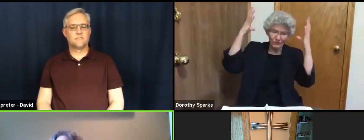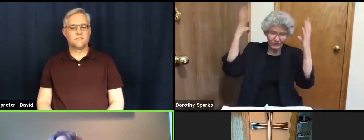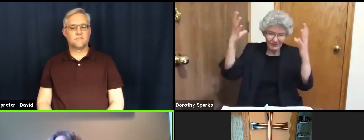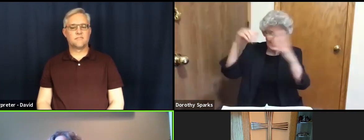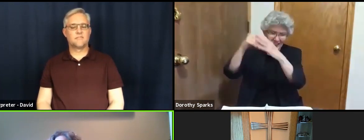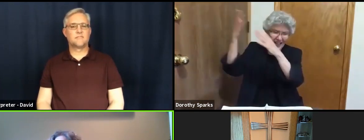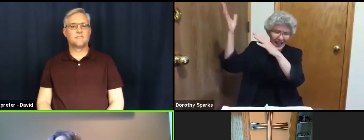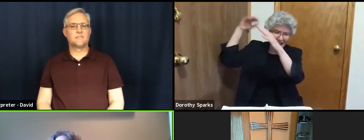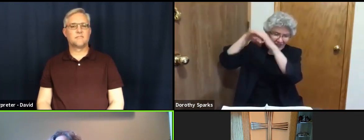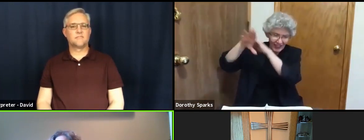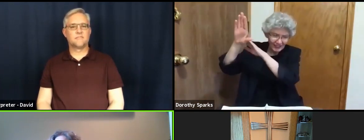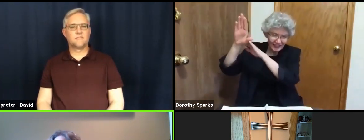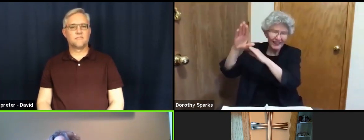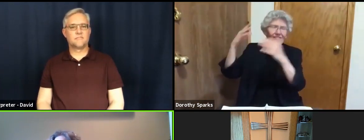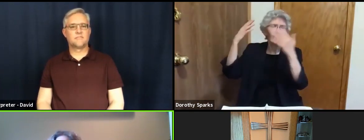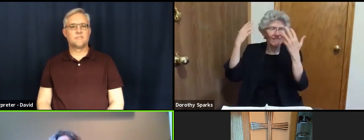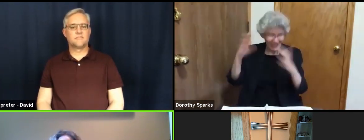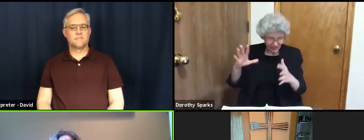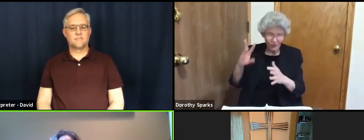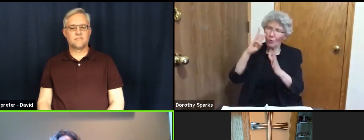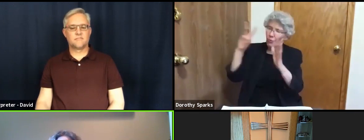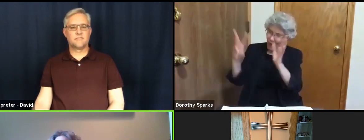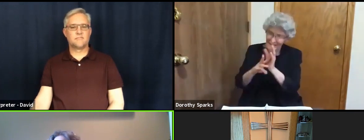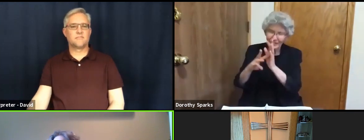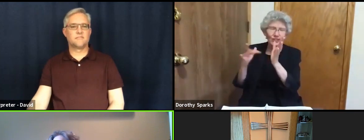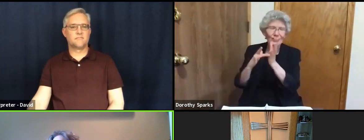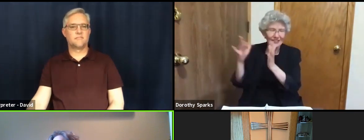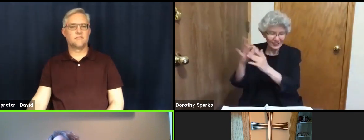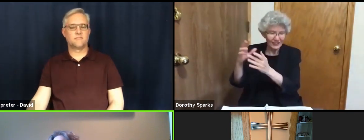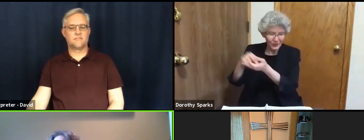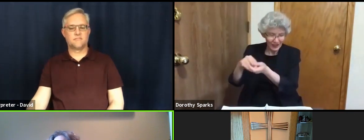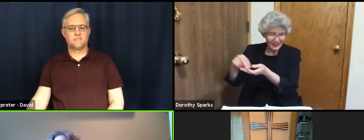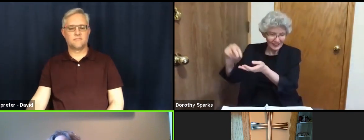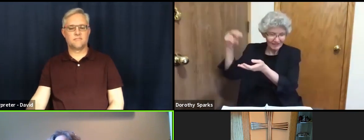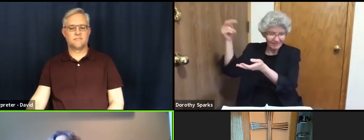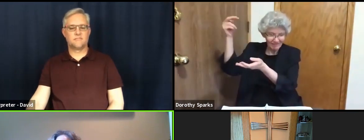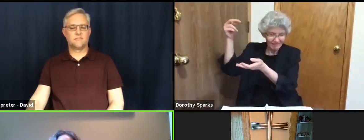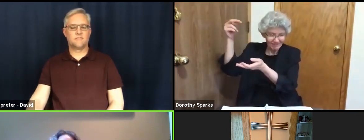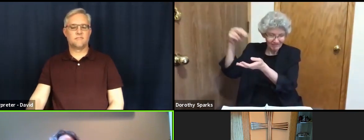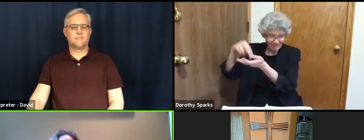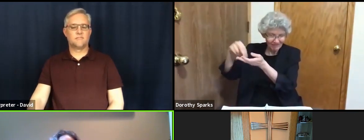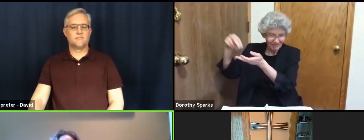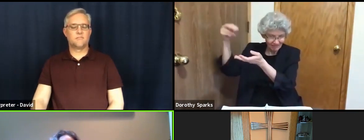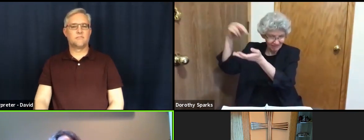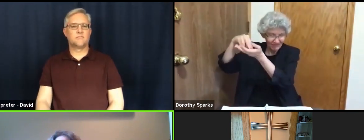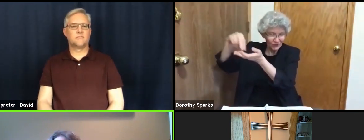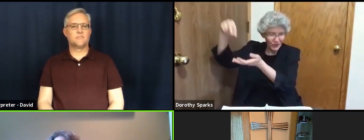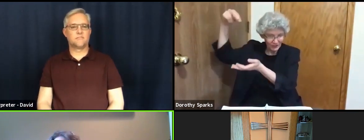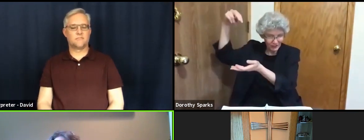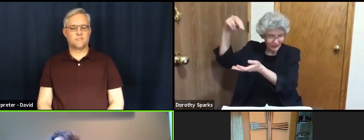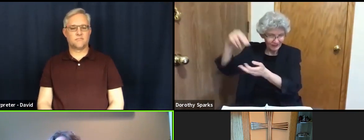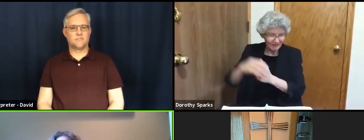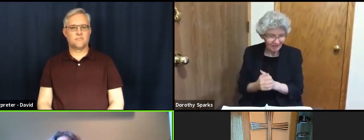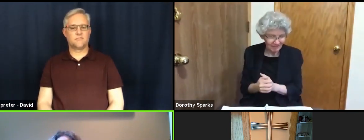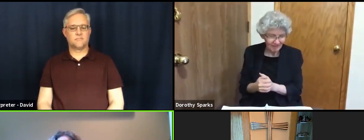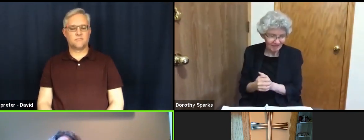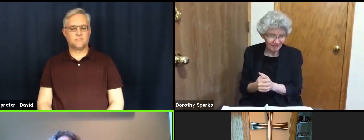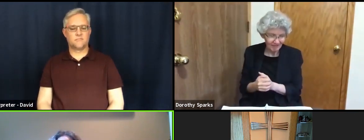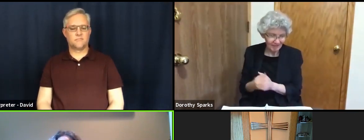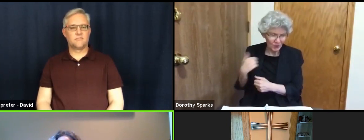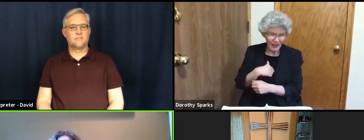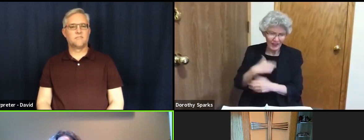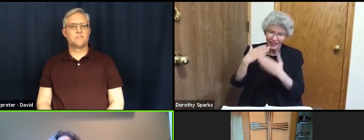with the angels and archangels of cherubim and seraphim, who witness the resurrection,